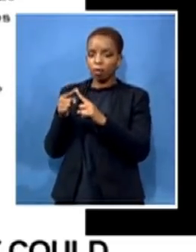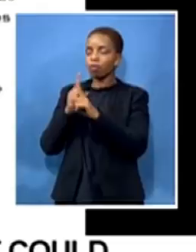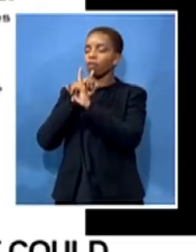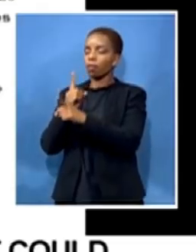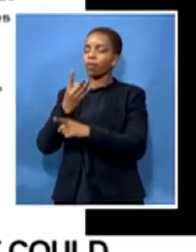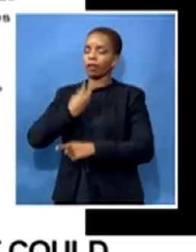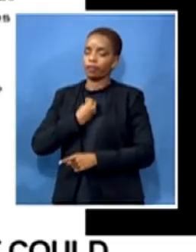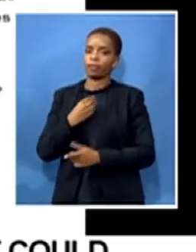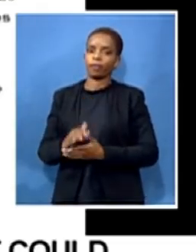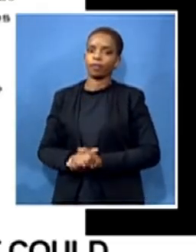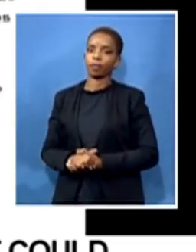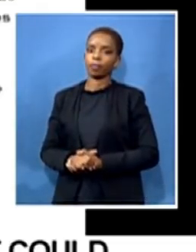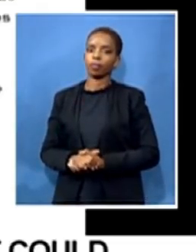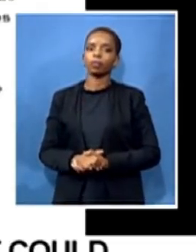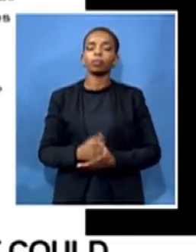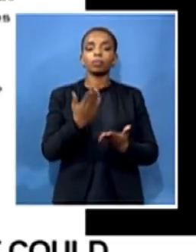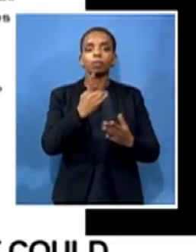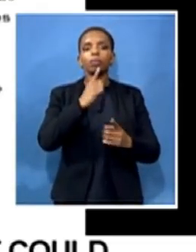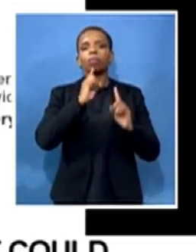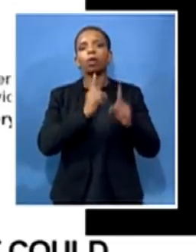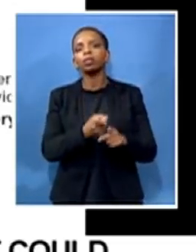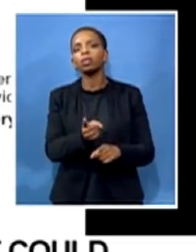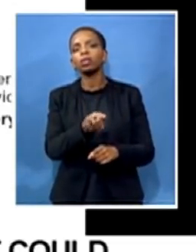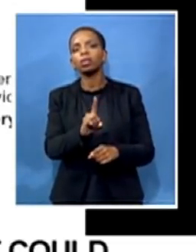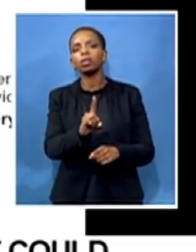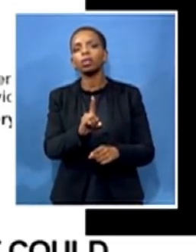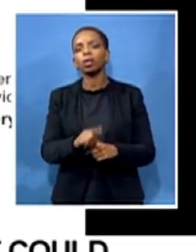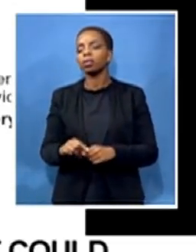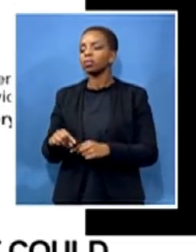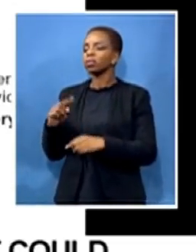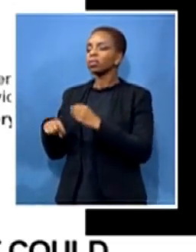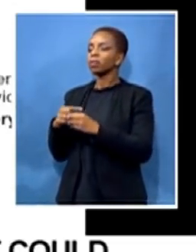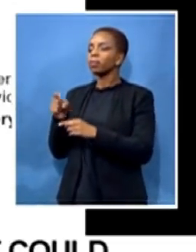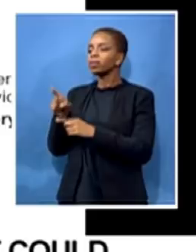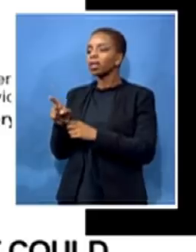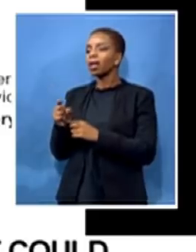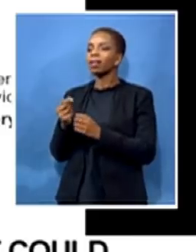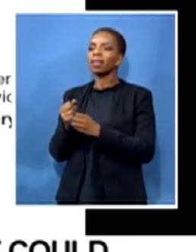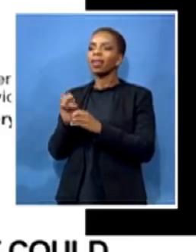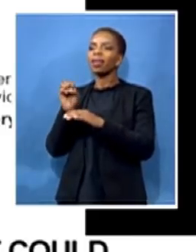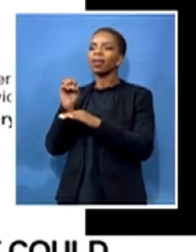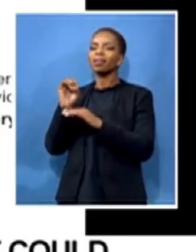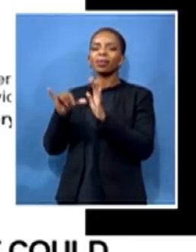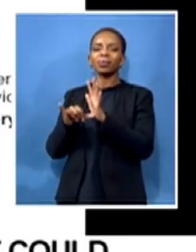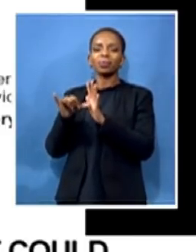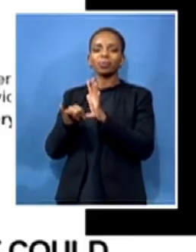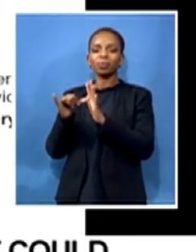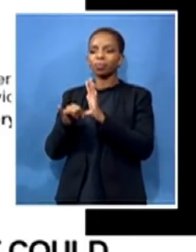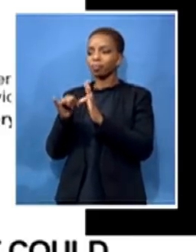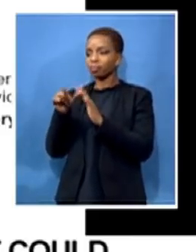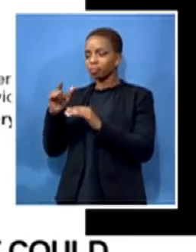is? It's about the feed on YouTube. It's been lost. If we could just have a look at that, please. Thank